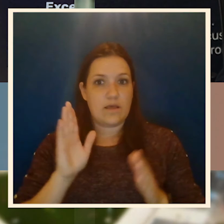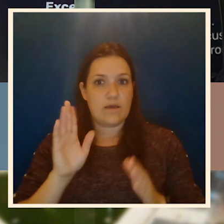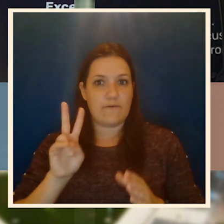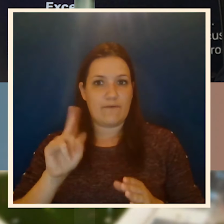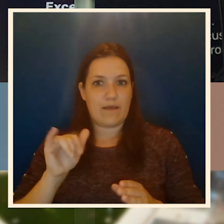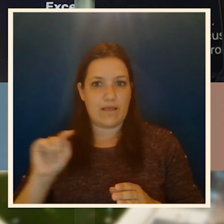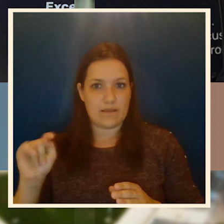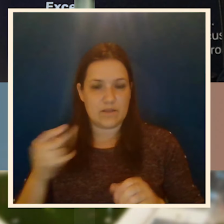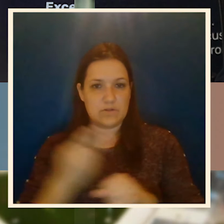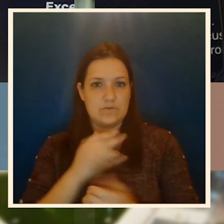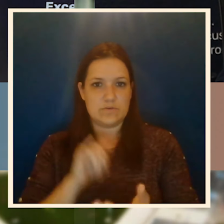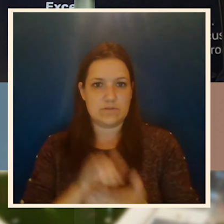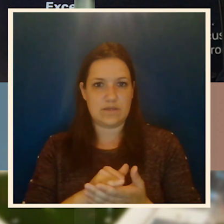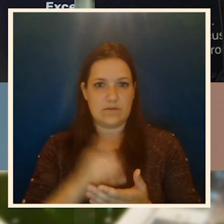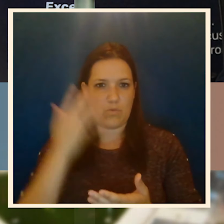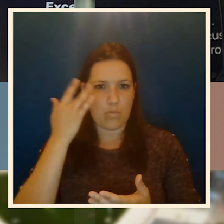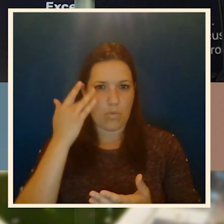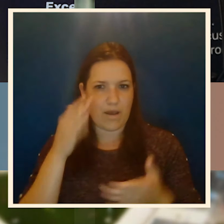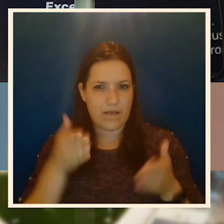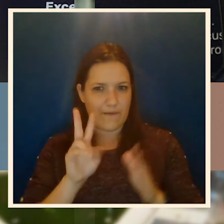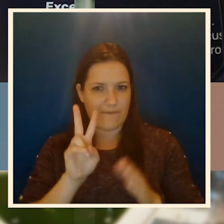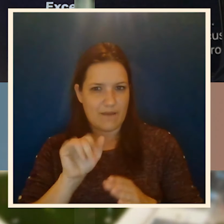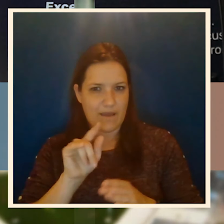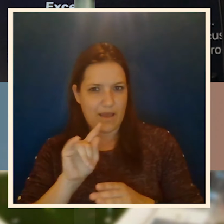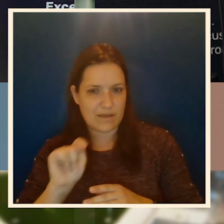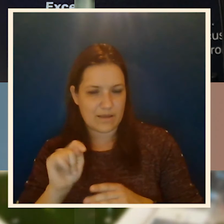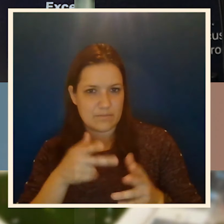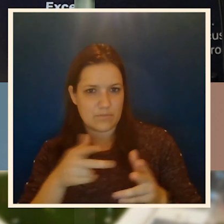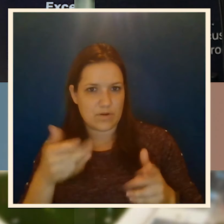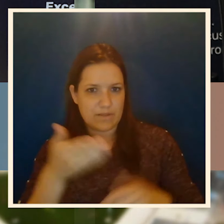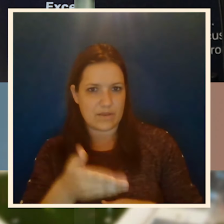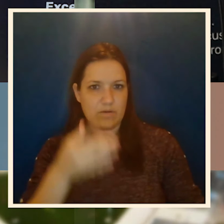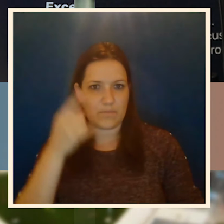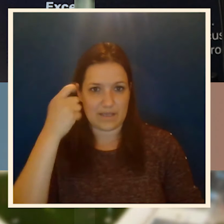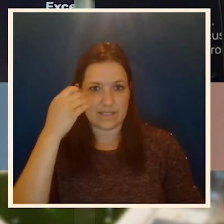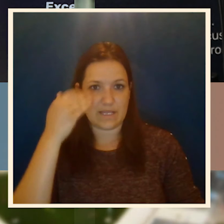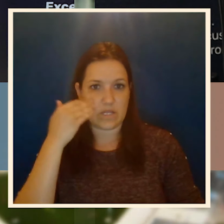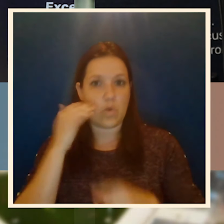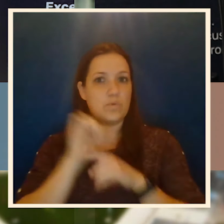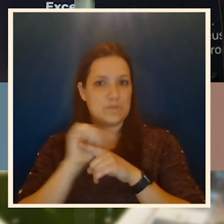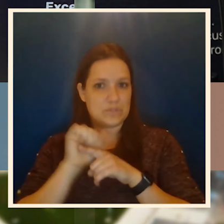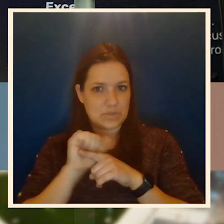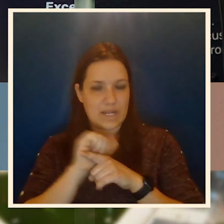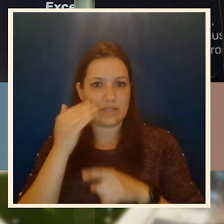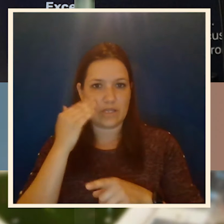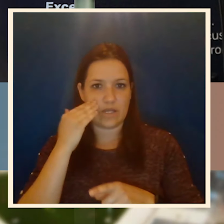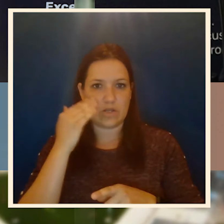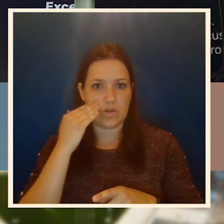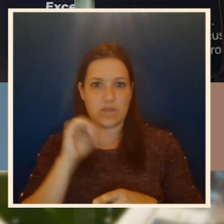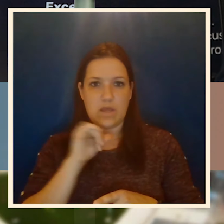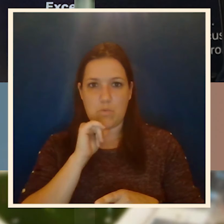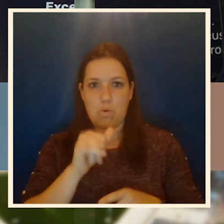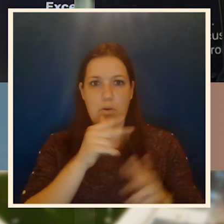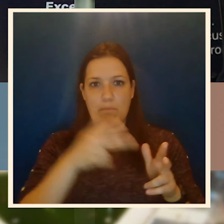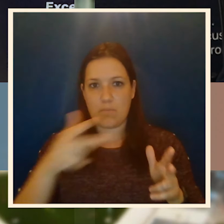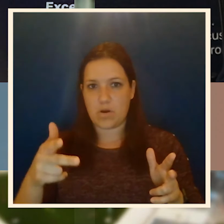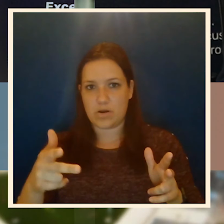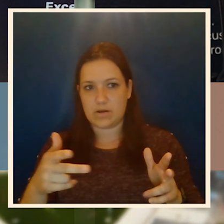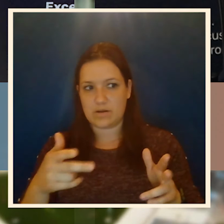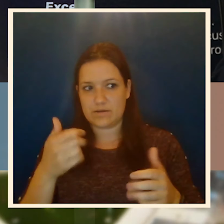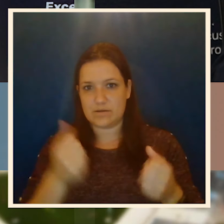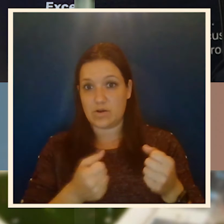saying, well, why allow valet to park there? And valet, they know, they're trained, they know that they will not park vehicles